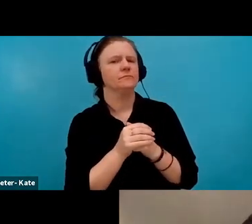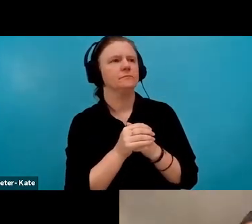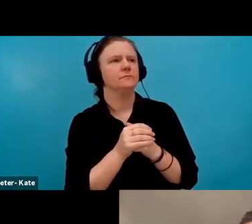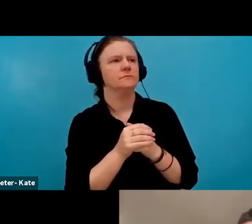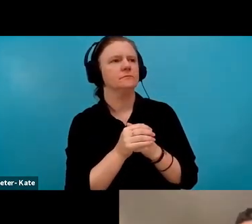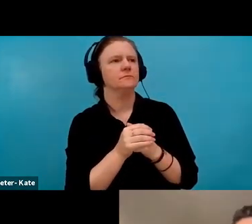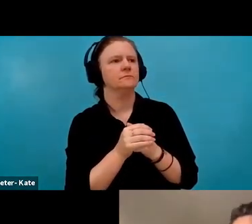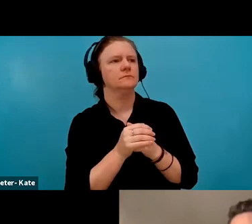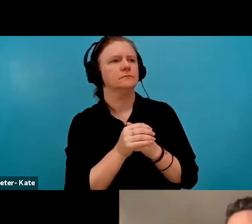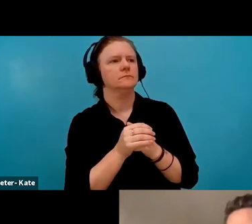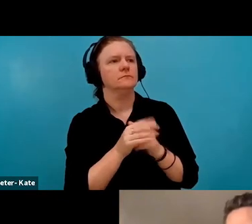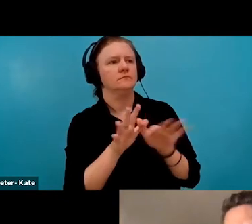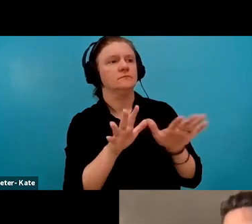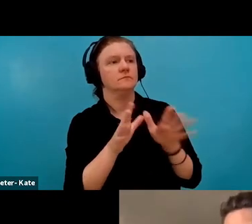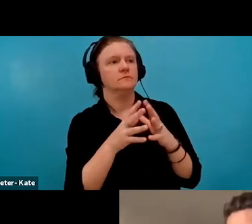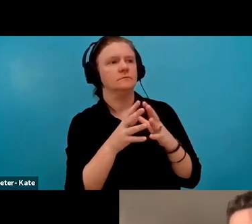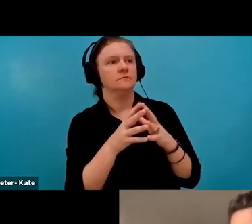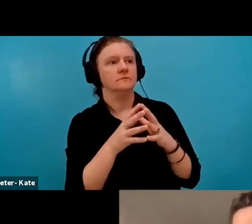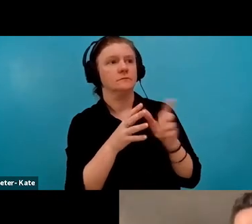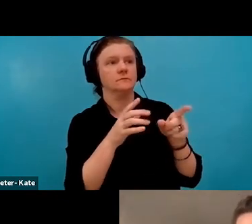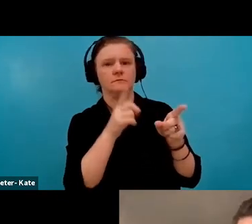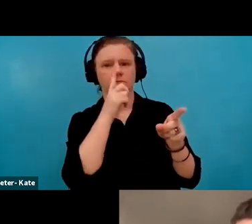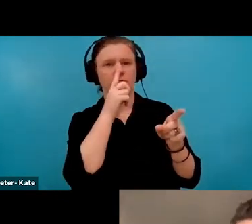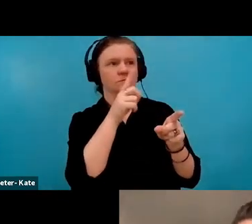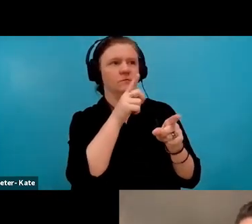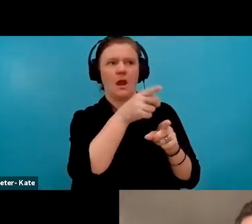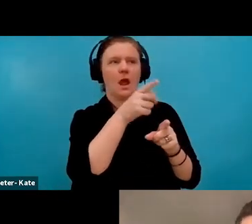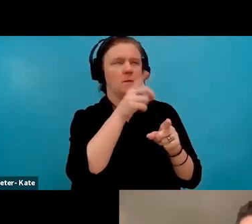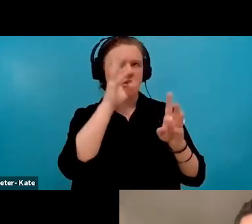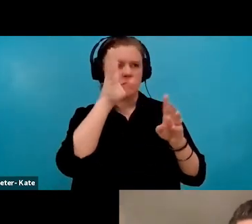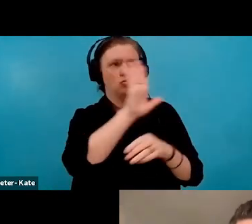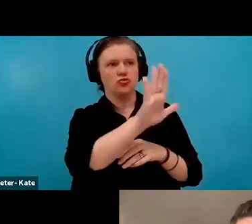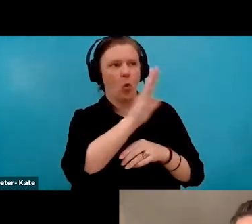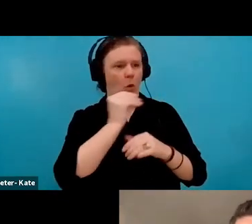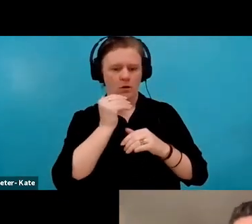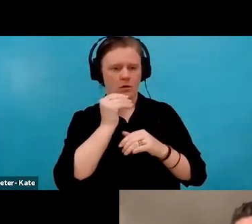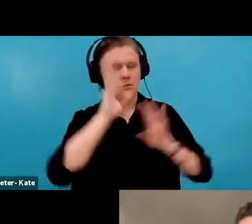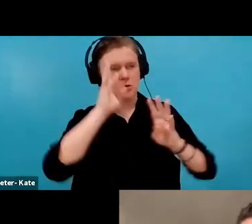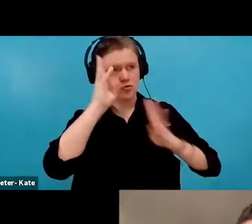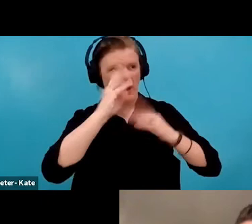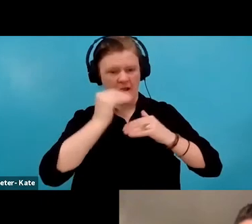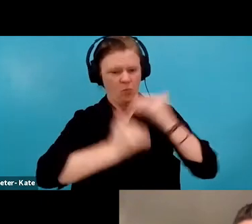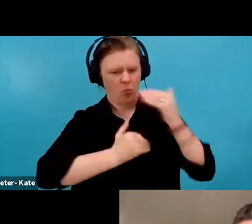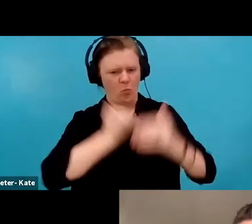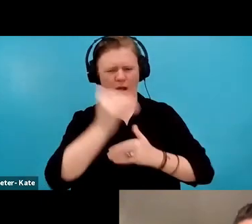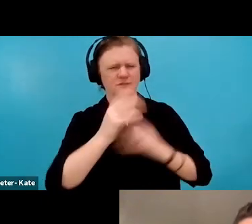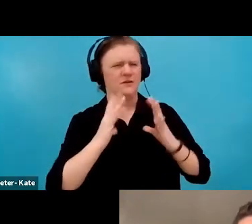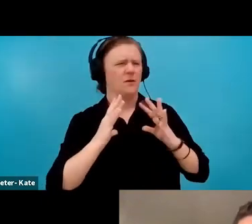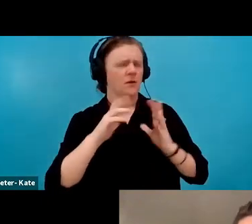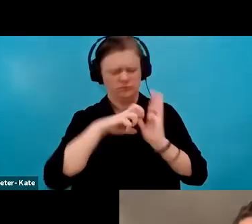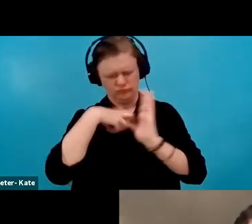you know, as you're really kind of diving into the creative process, how you've worked through all of this, all the many iterations of your